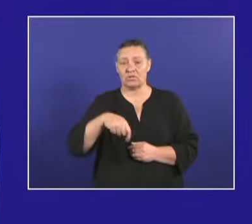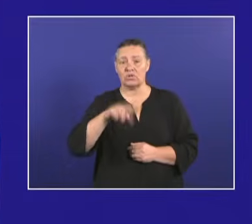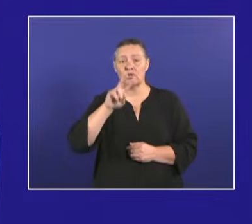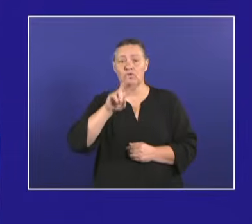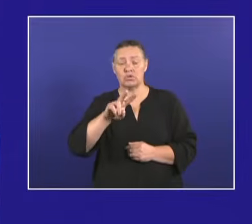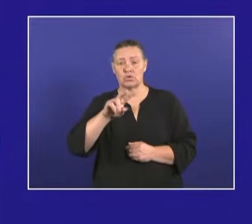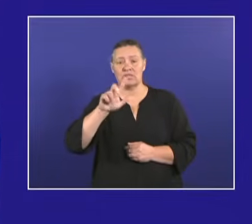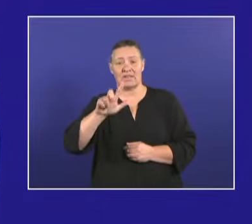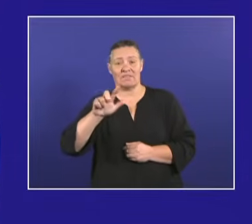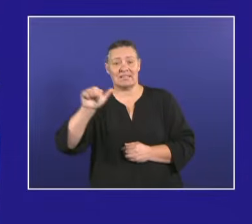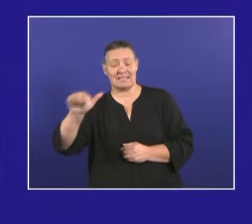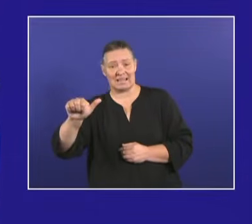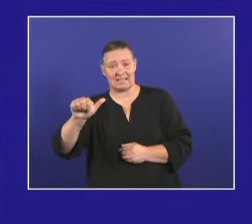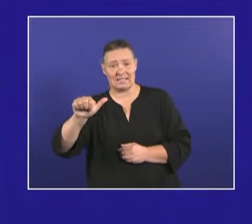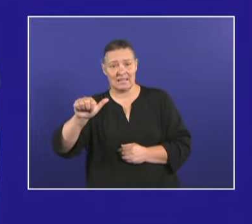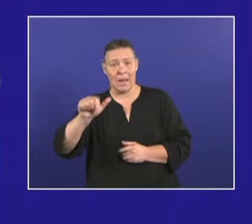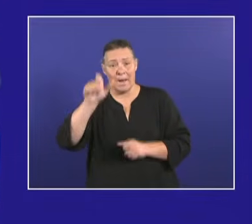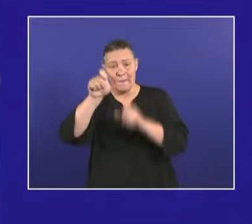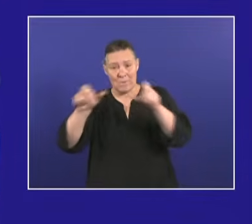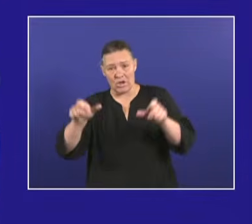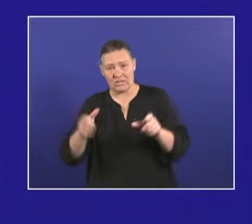75,268 voters to the voters' roll.